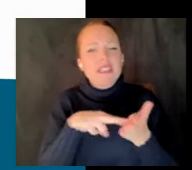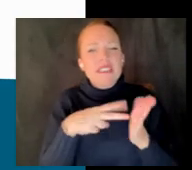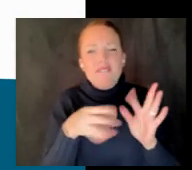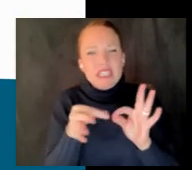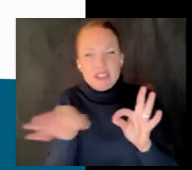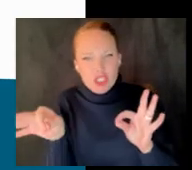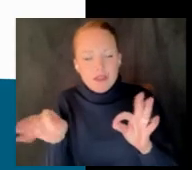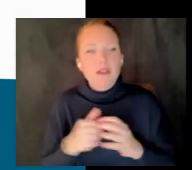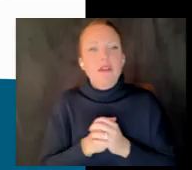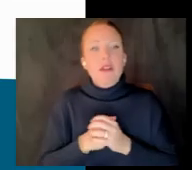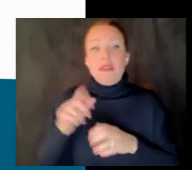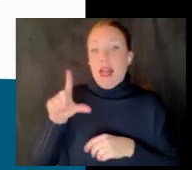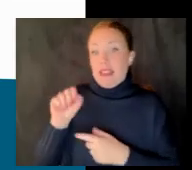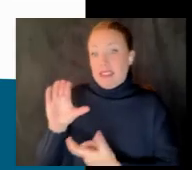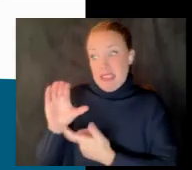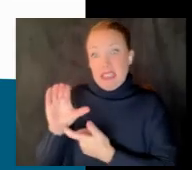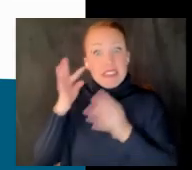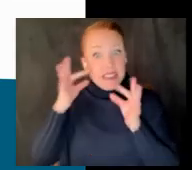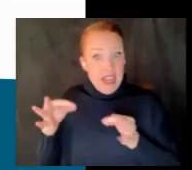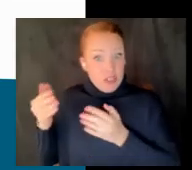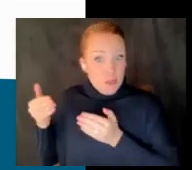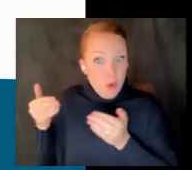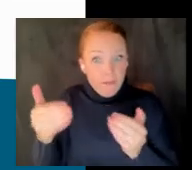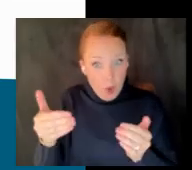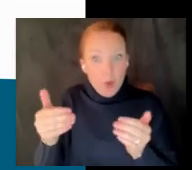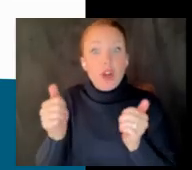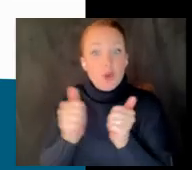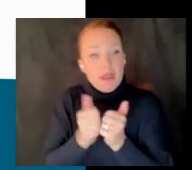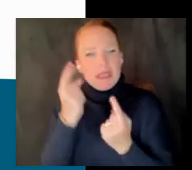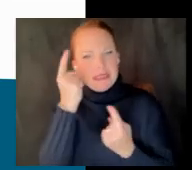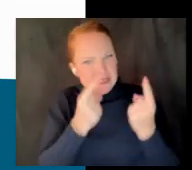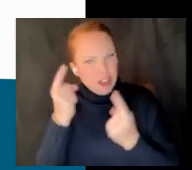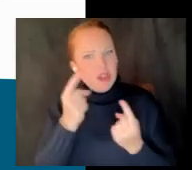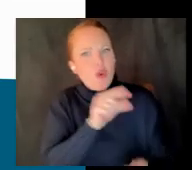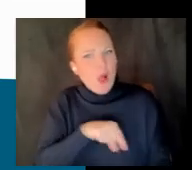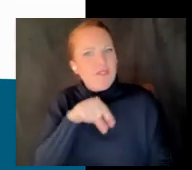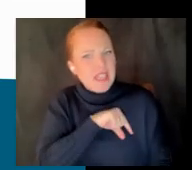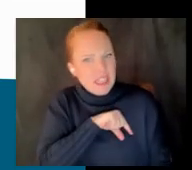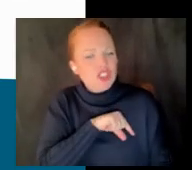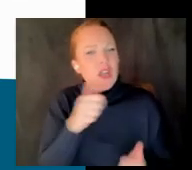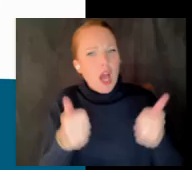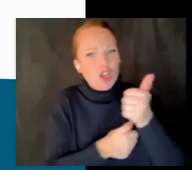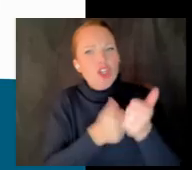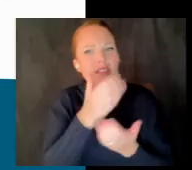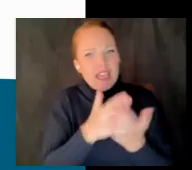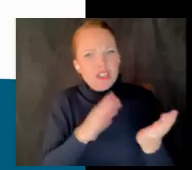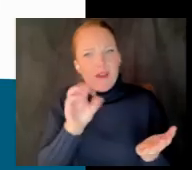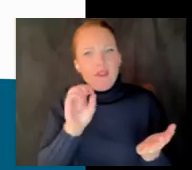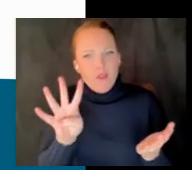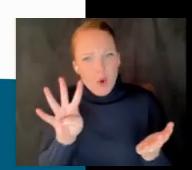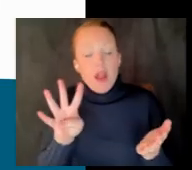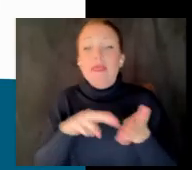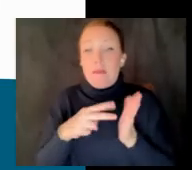When the local screening committee determines to move forward with that consideration of initial qualification under Section 504, the committee